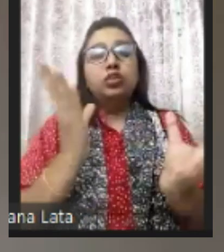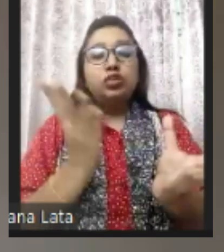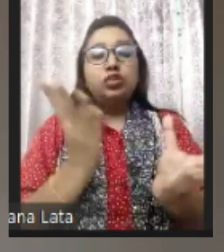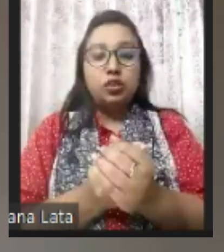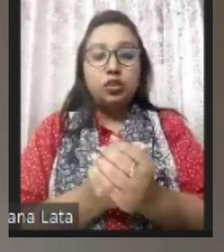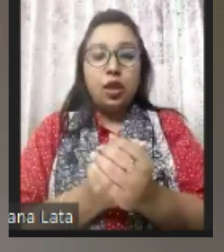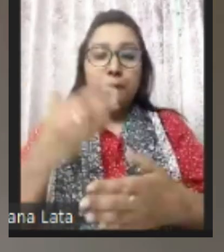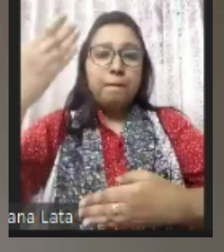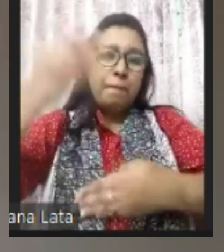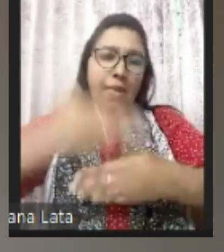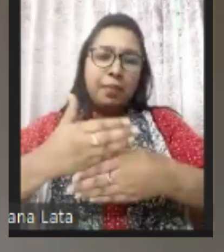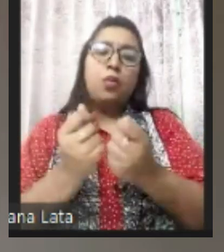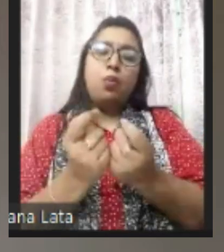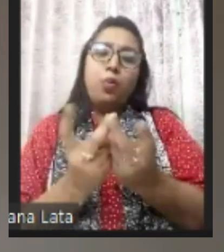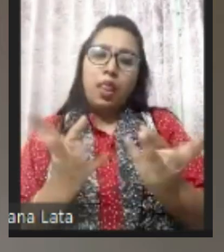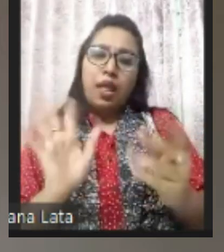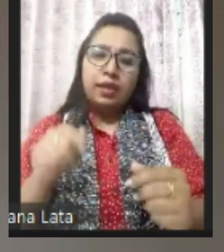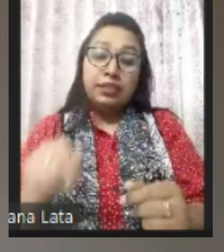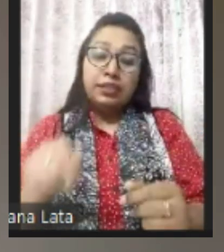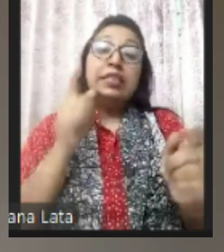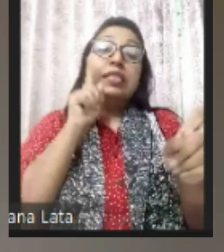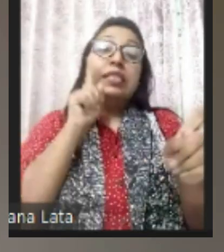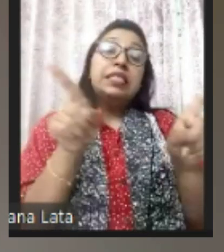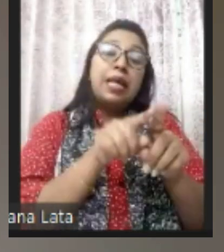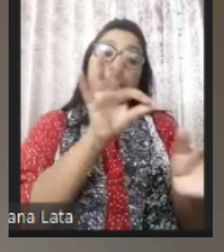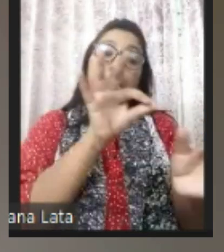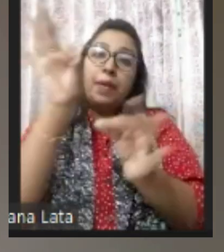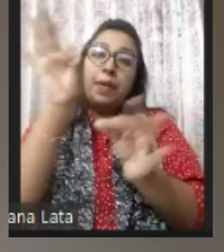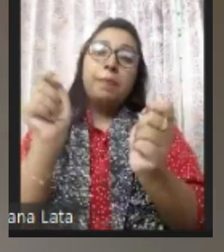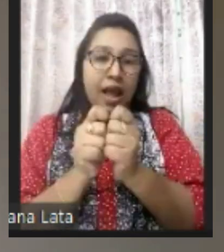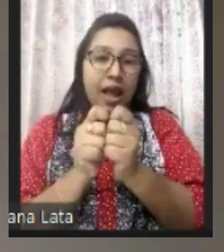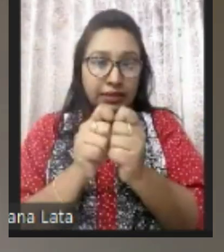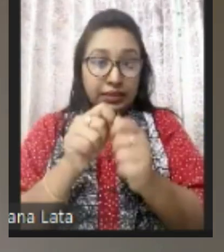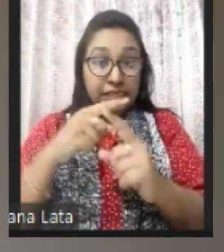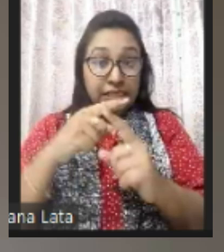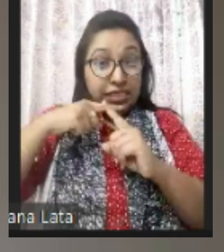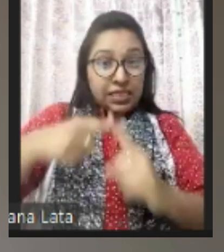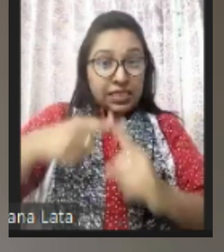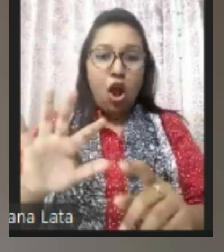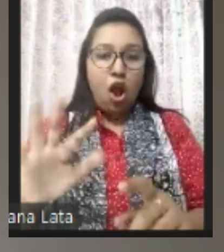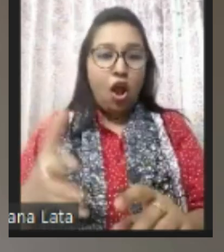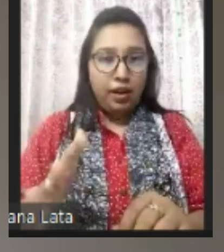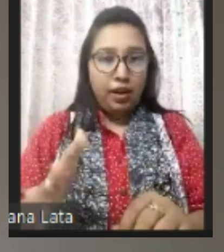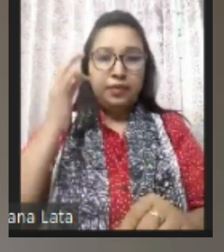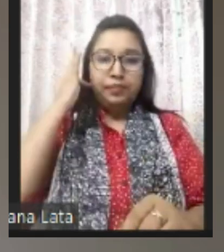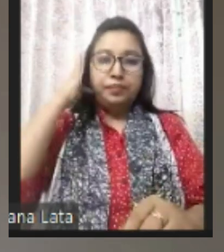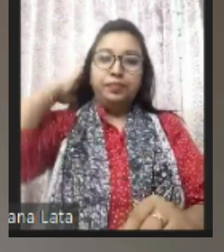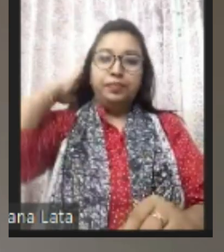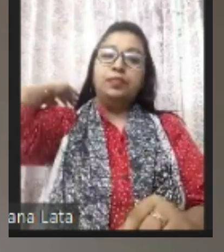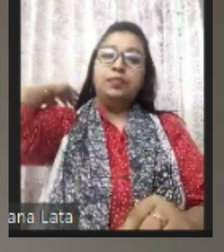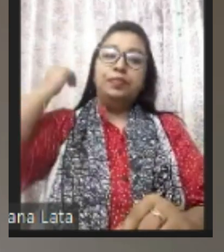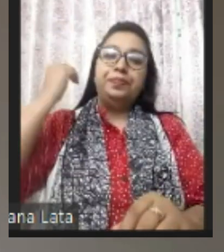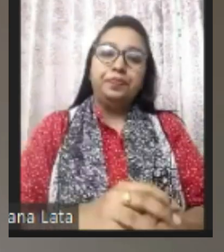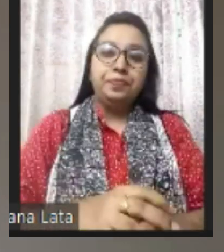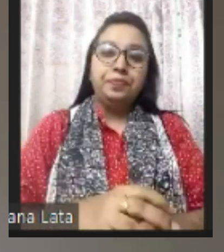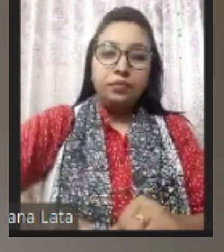implementing measures to design, develop, produce, and distribute accessible ICT at an early